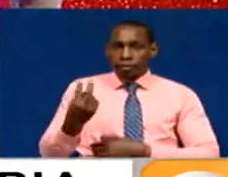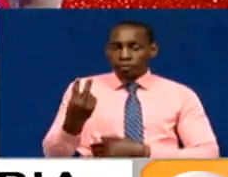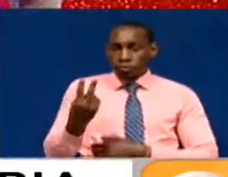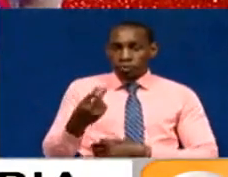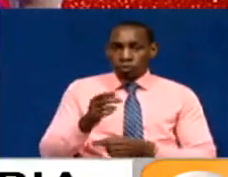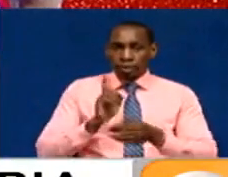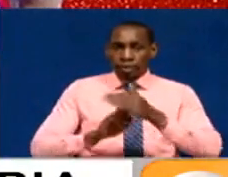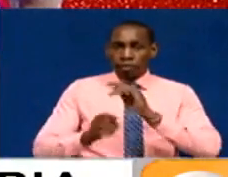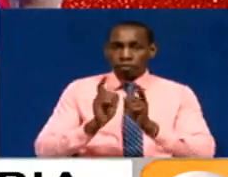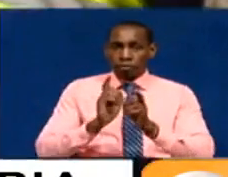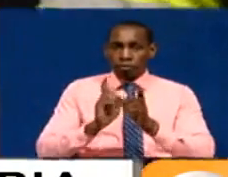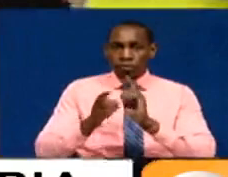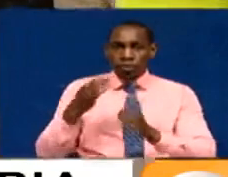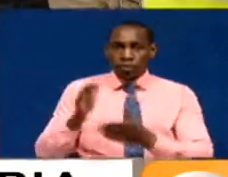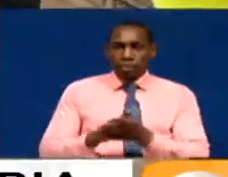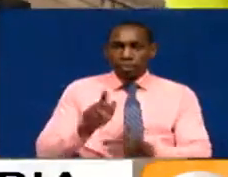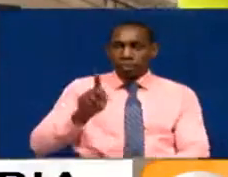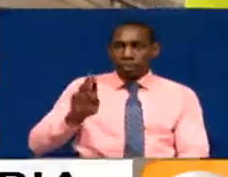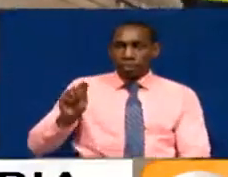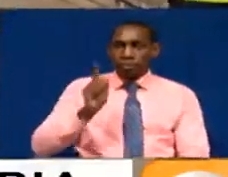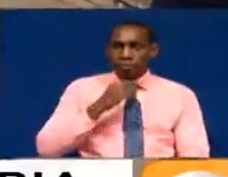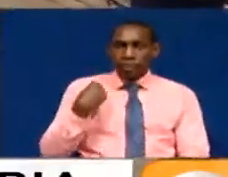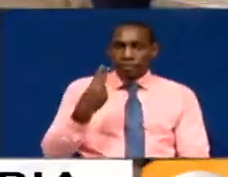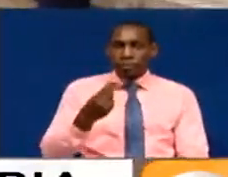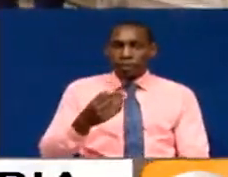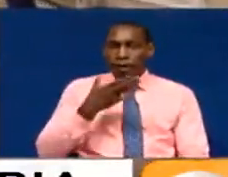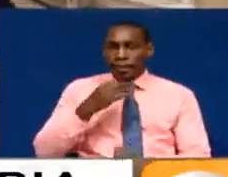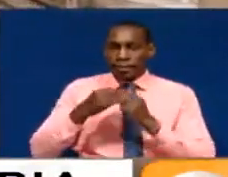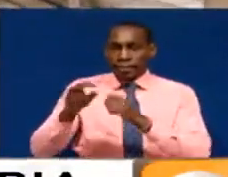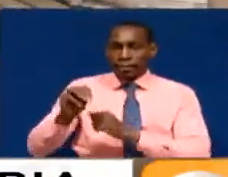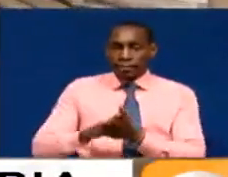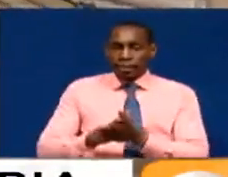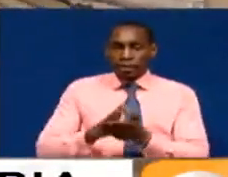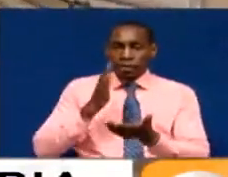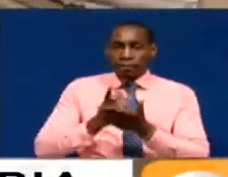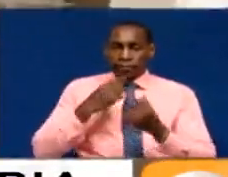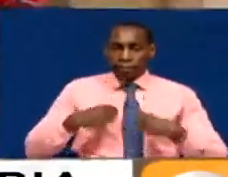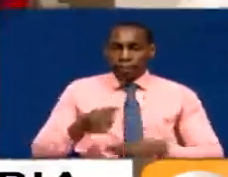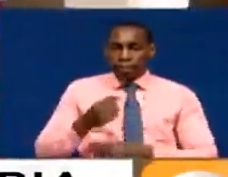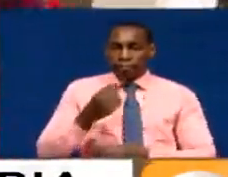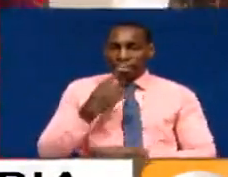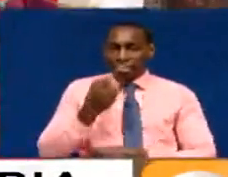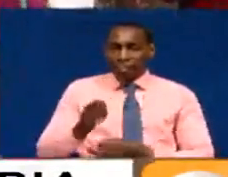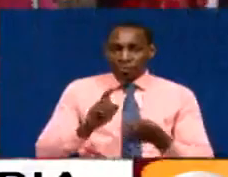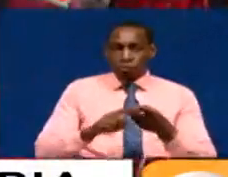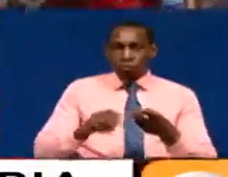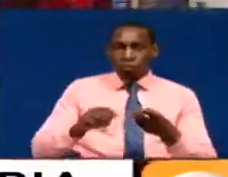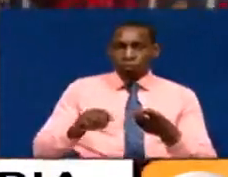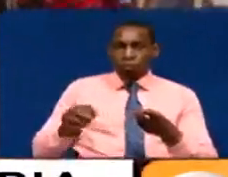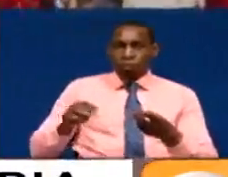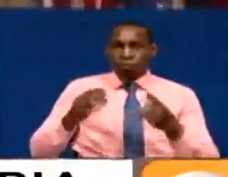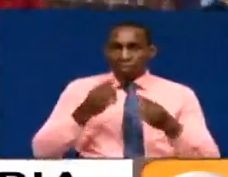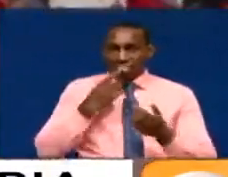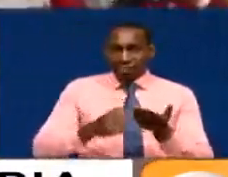Athletics Championships after Noah Kibet finished 2nd in the men's 800 meters, securing silver, and Abel Kipsang's bronze in the men's